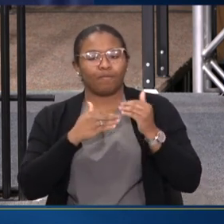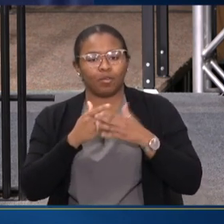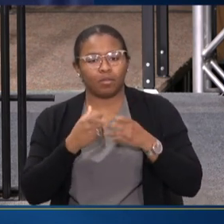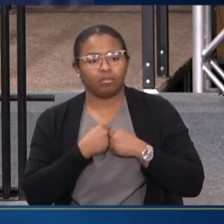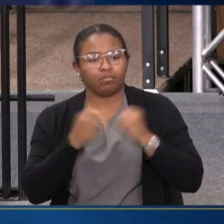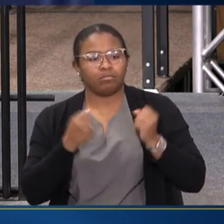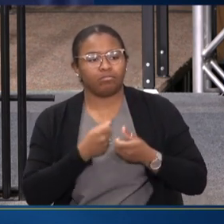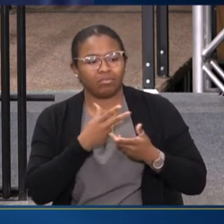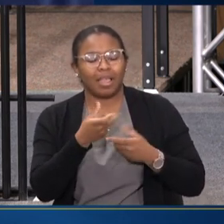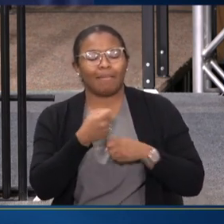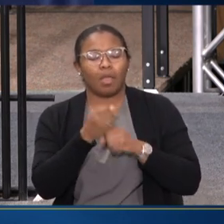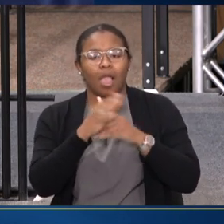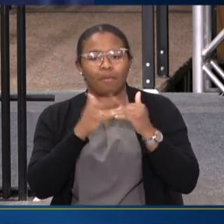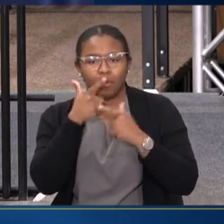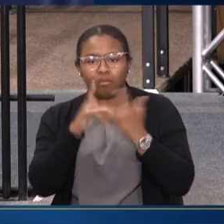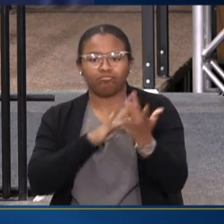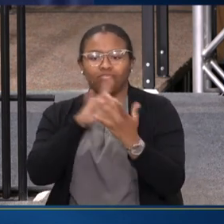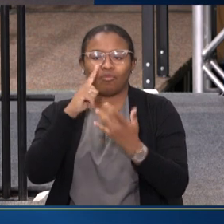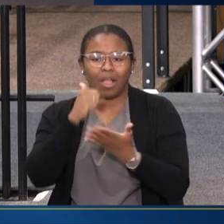TO REACH OUT FOR HELP WHEN THEY NEED IT.